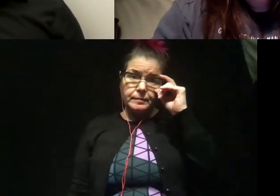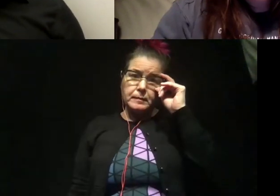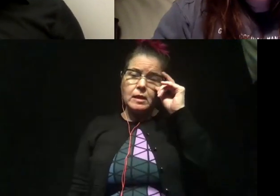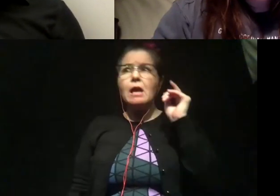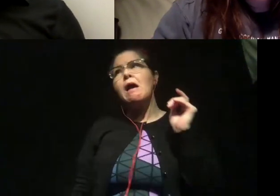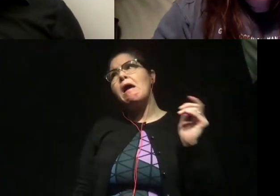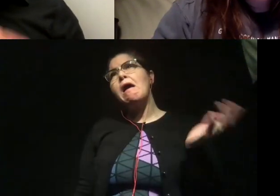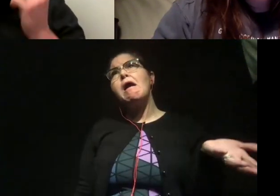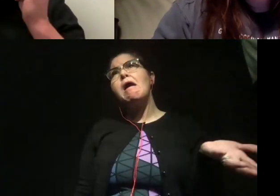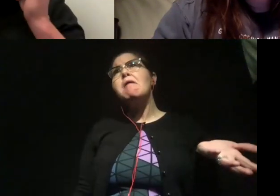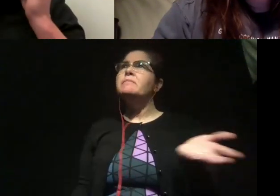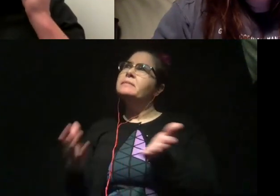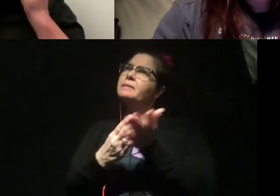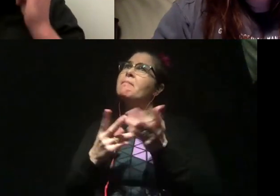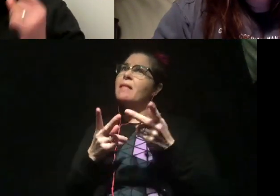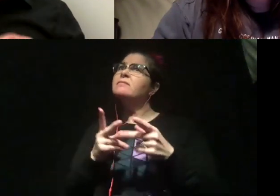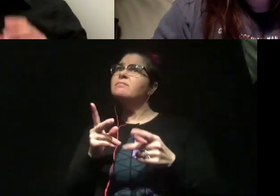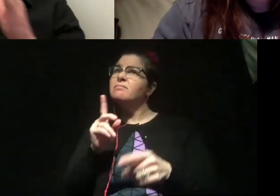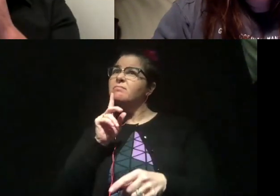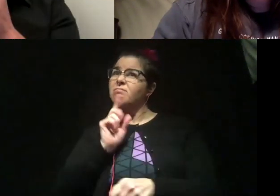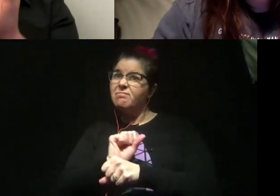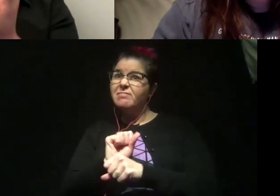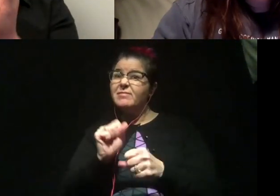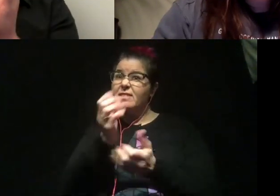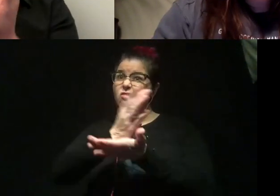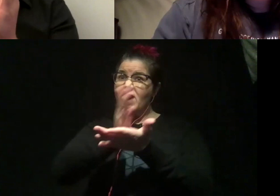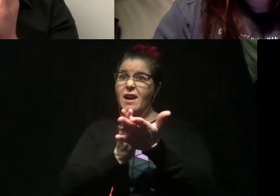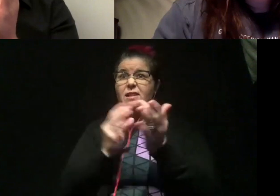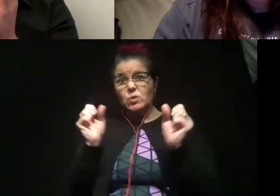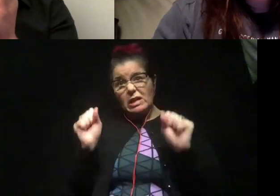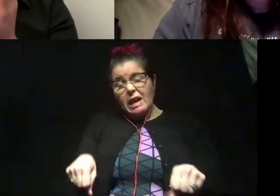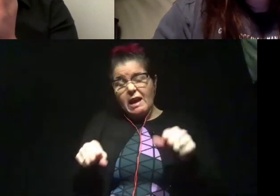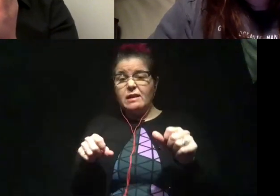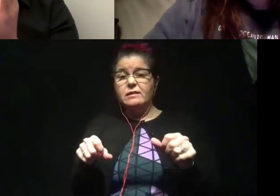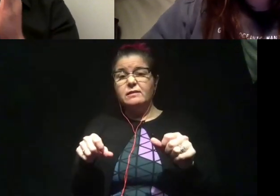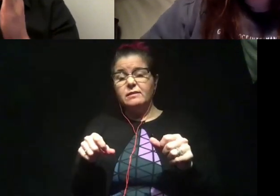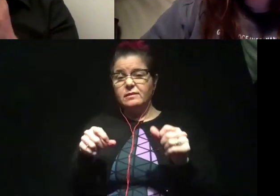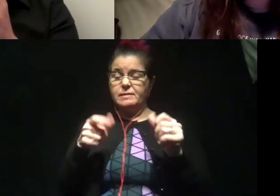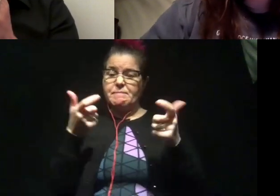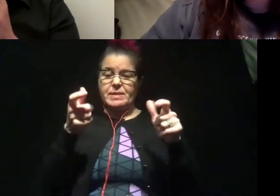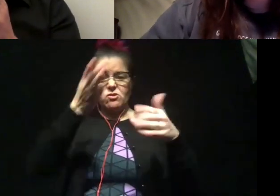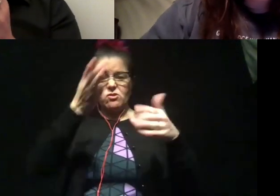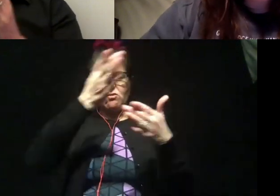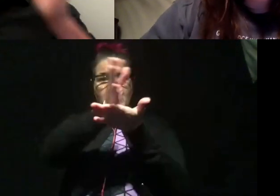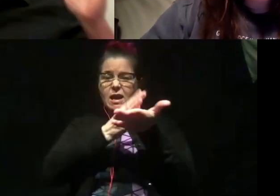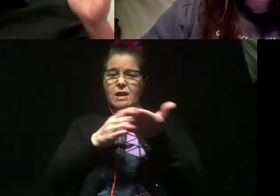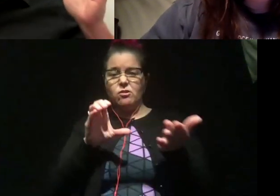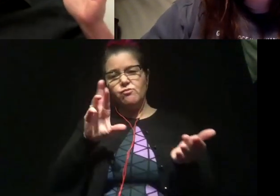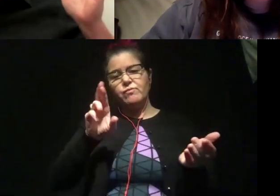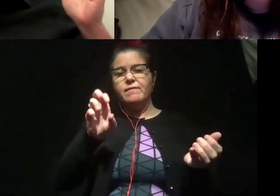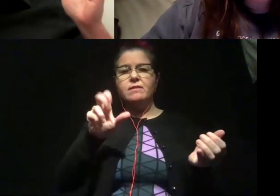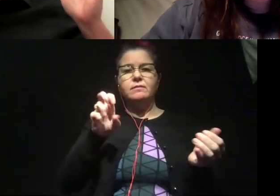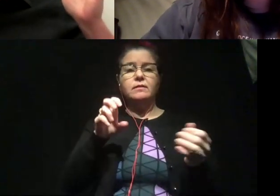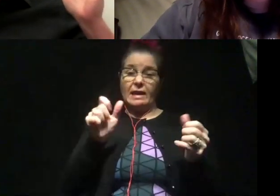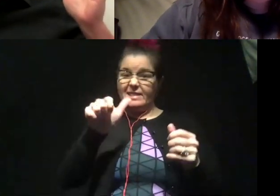In some places, that's definitely a danger. The ice cracks and it forms what we call crevasses, and these cracks can get 10 feet wide